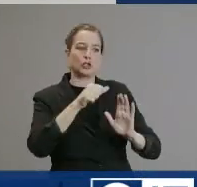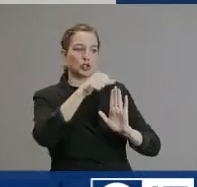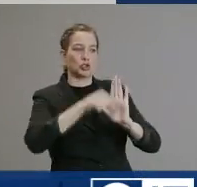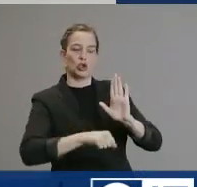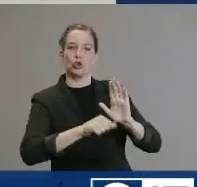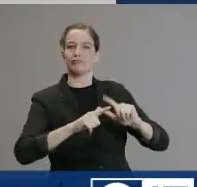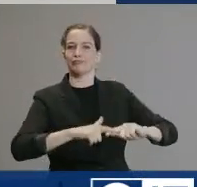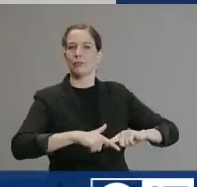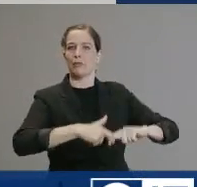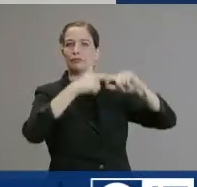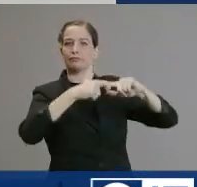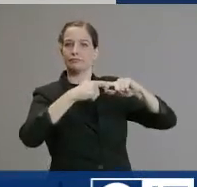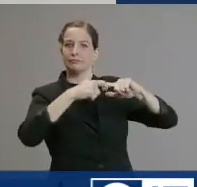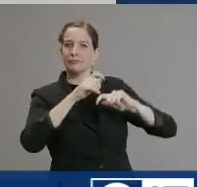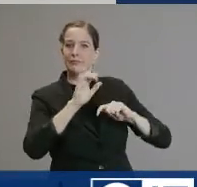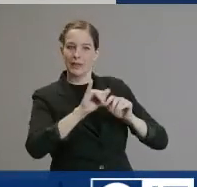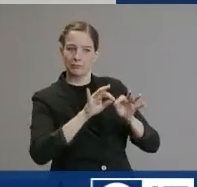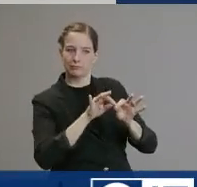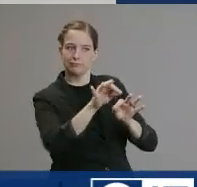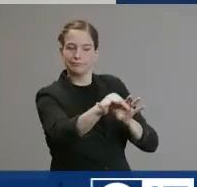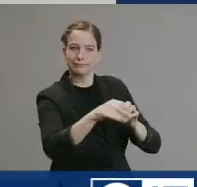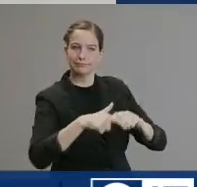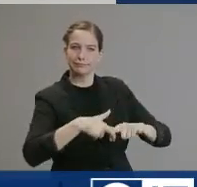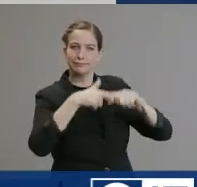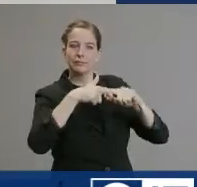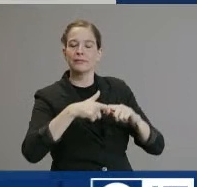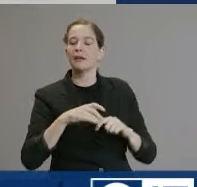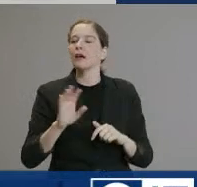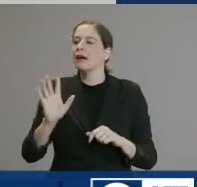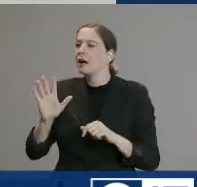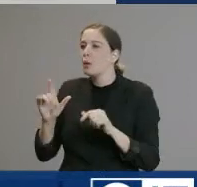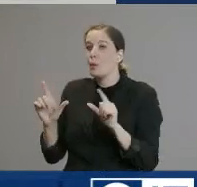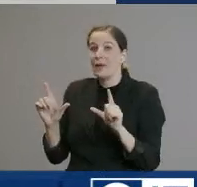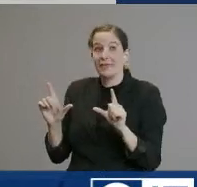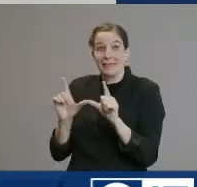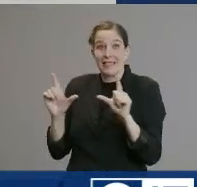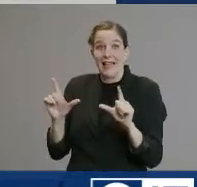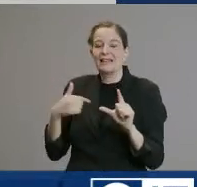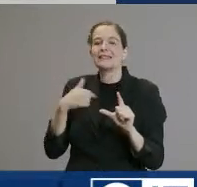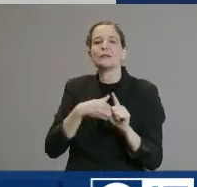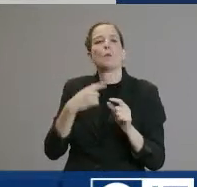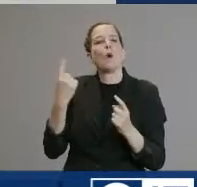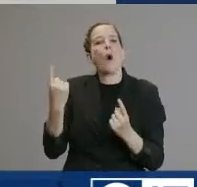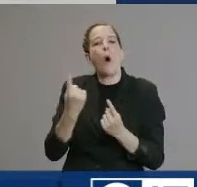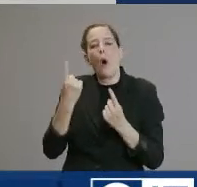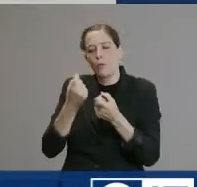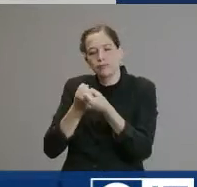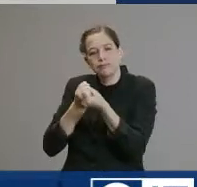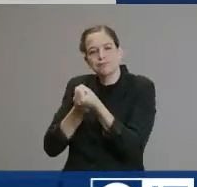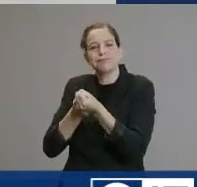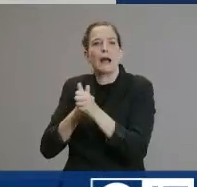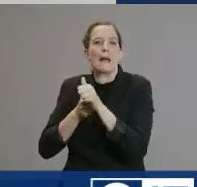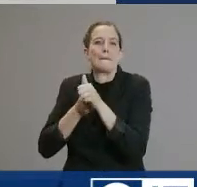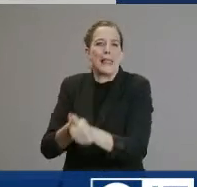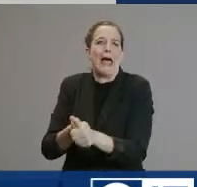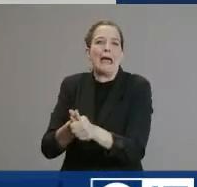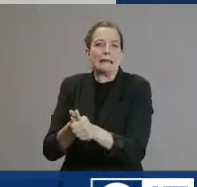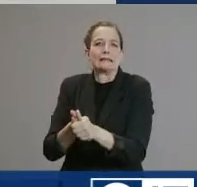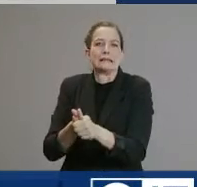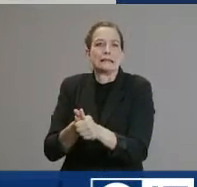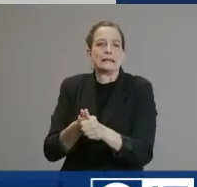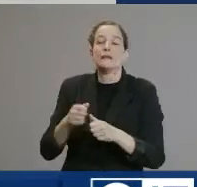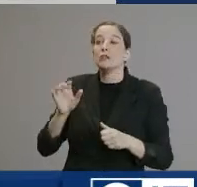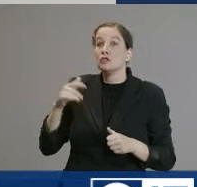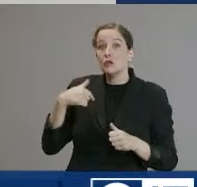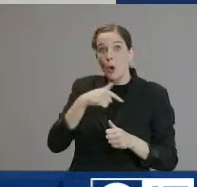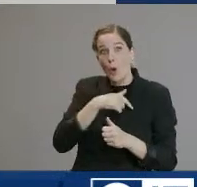with licensing, we are always pro compliance. So we are working with them. We will be reaching out and